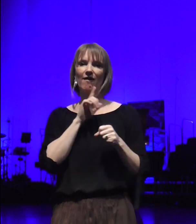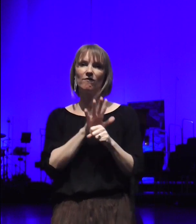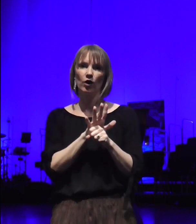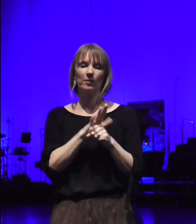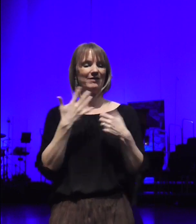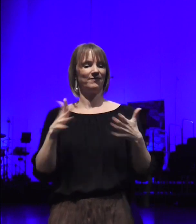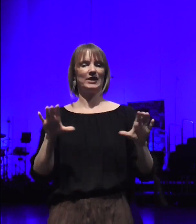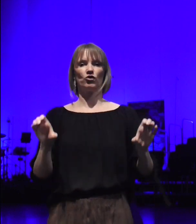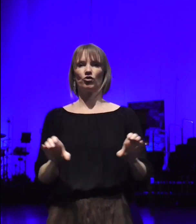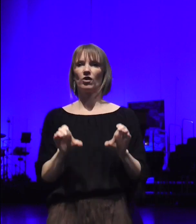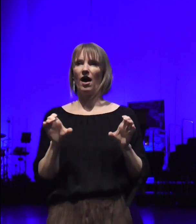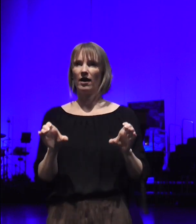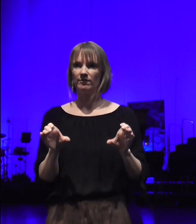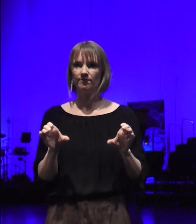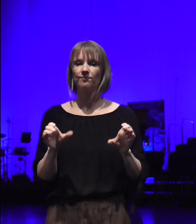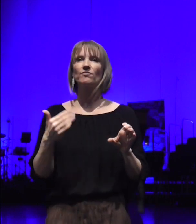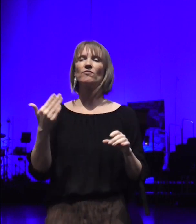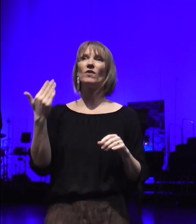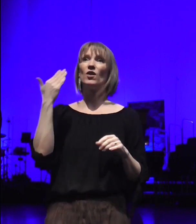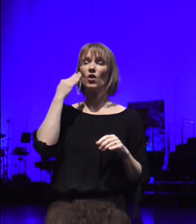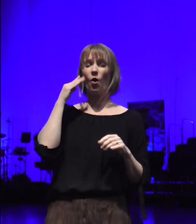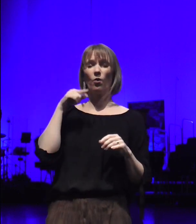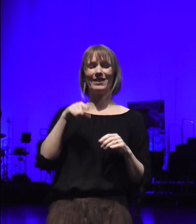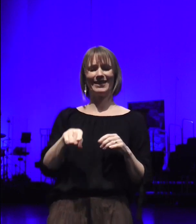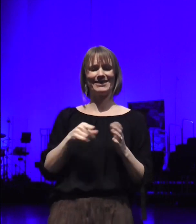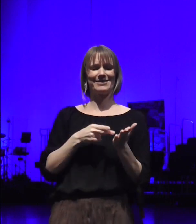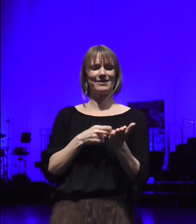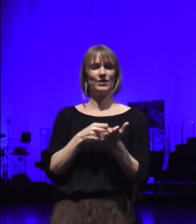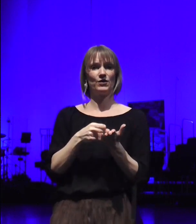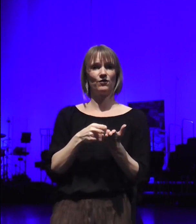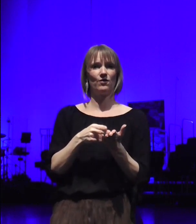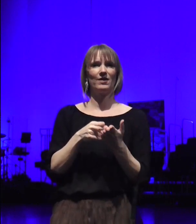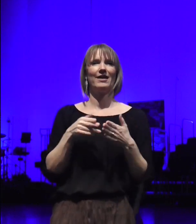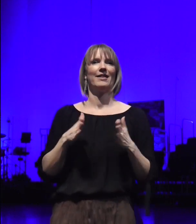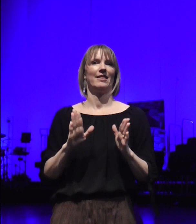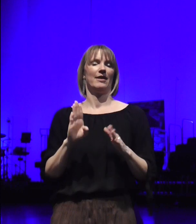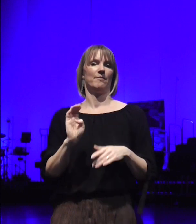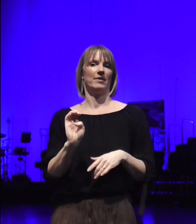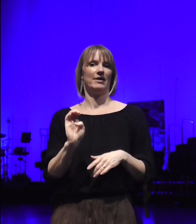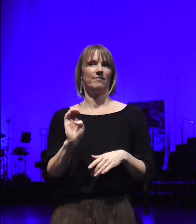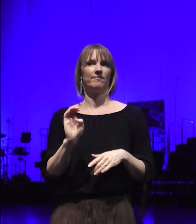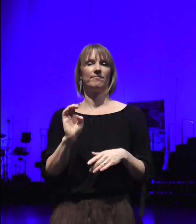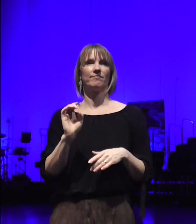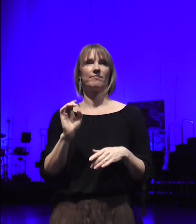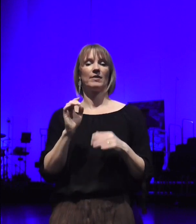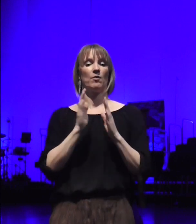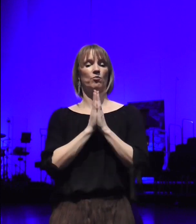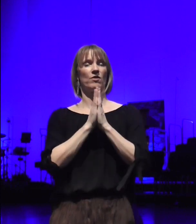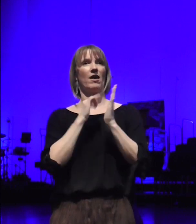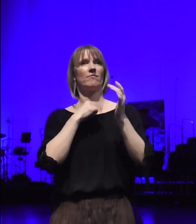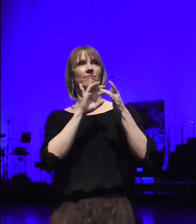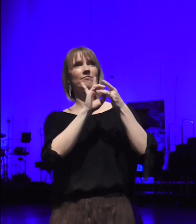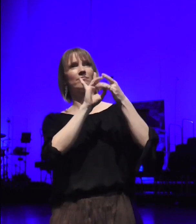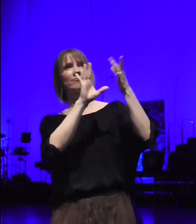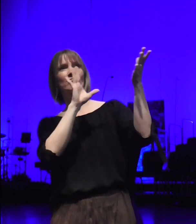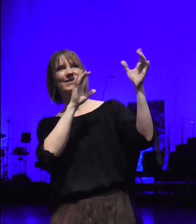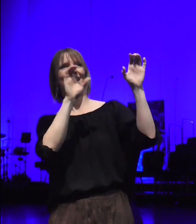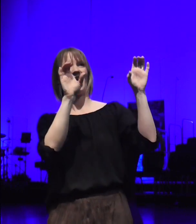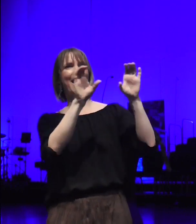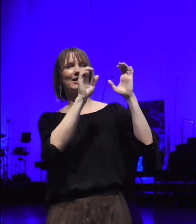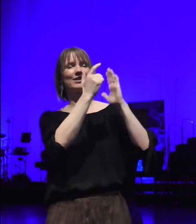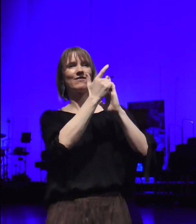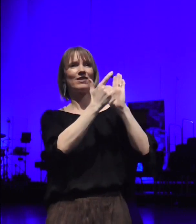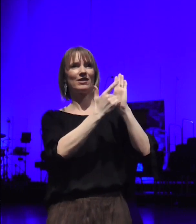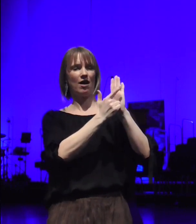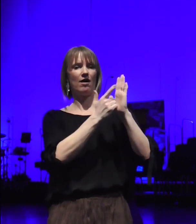is done, to know that this is the truth, and let it be so. As I release this prayer into the action of that